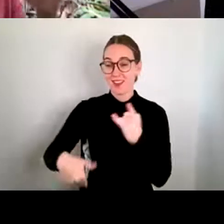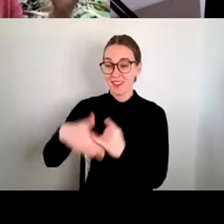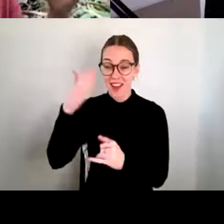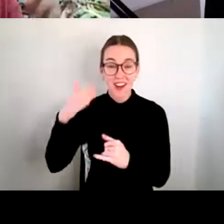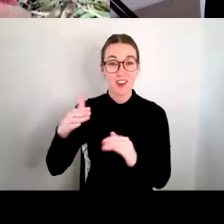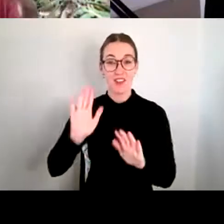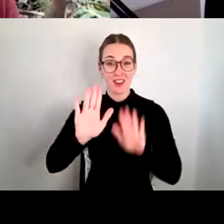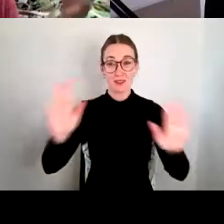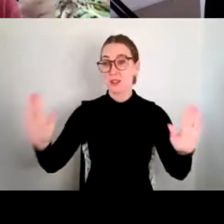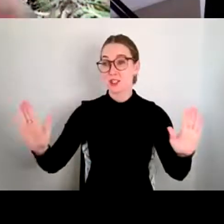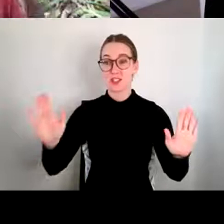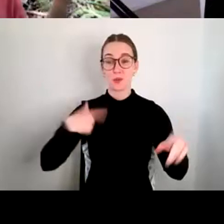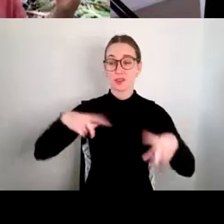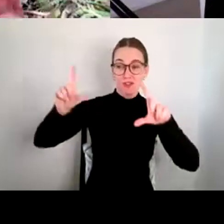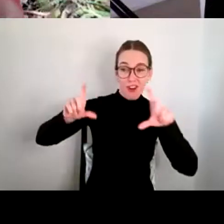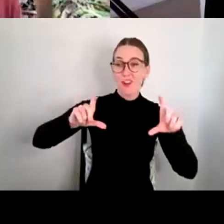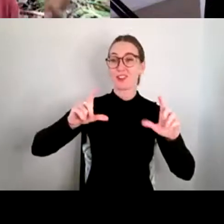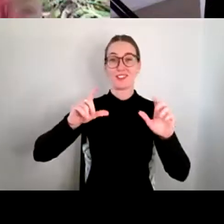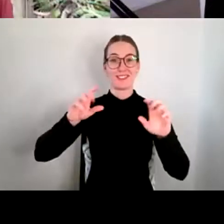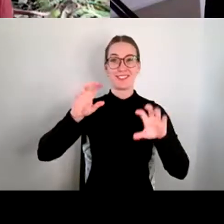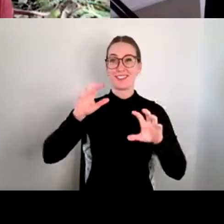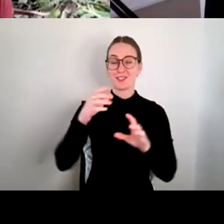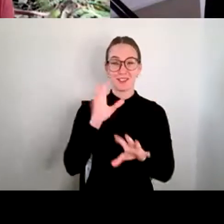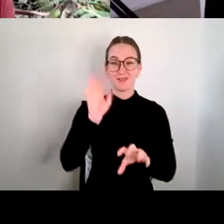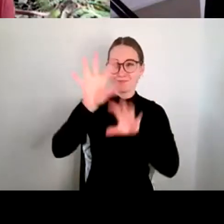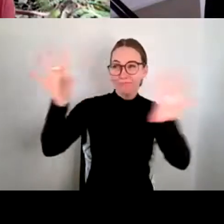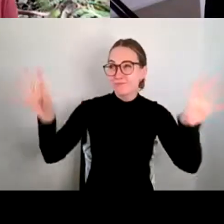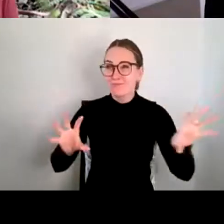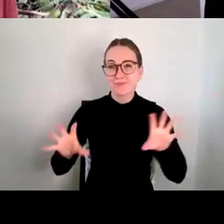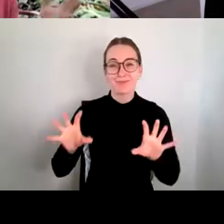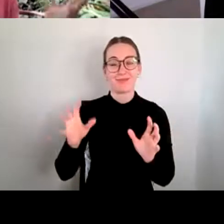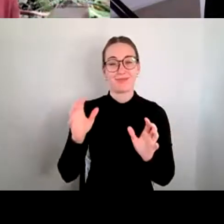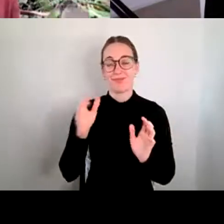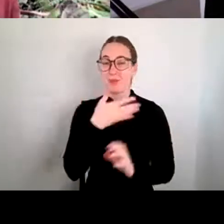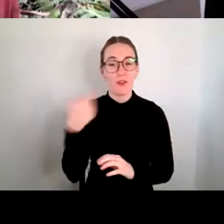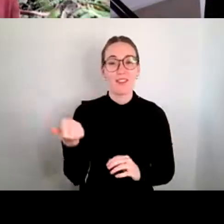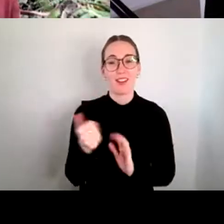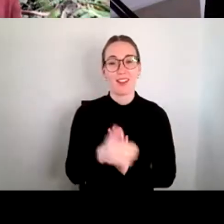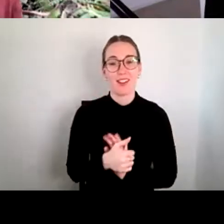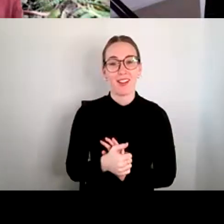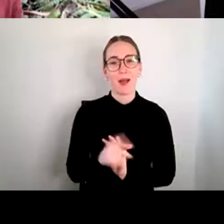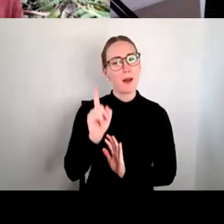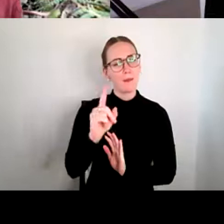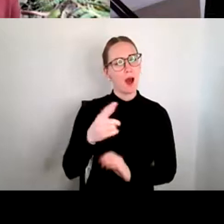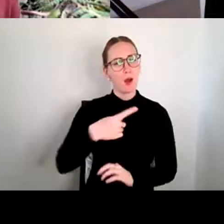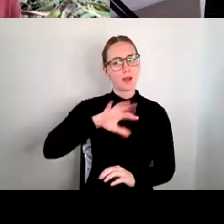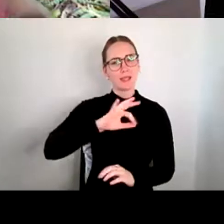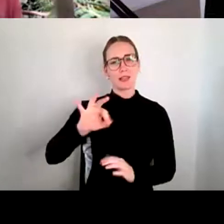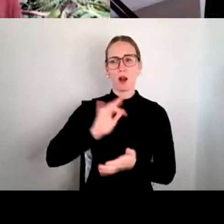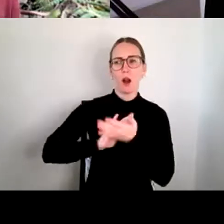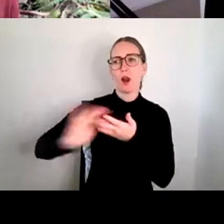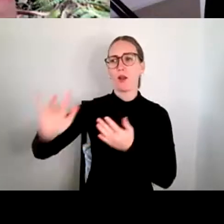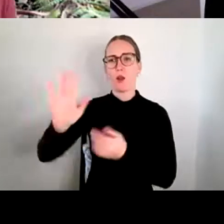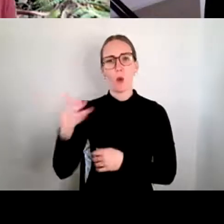and it was beautiful, and it's a hero image, and it has a marketing implication and whatnot. But then we didn't erase all of the words on the wall. We just painted over